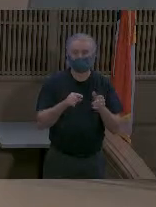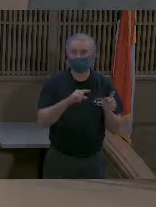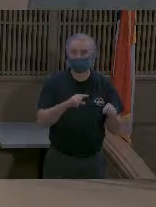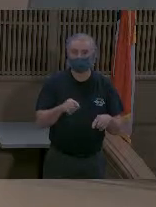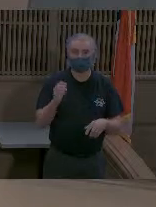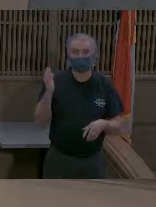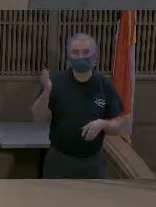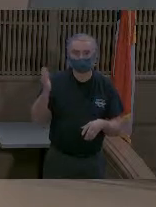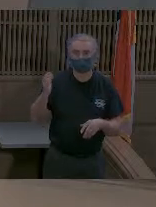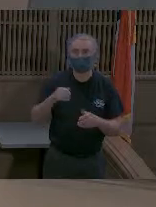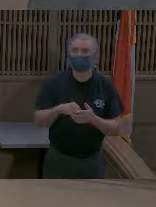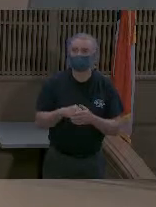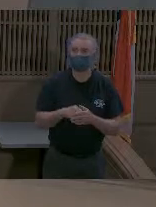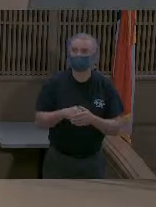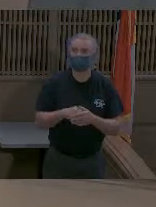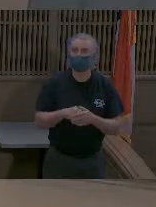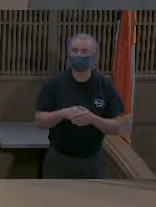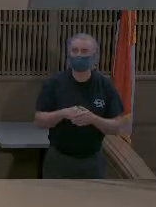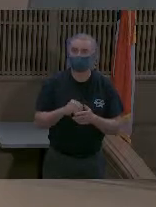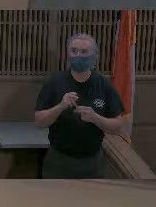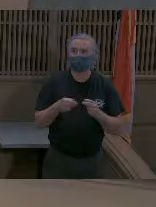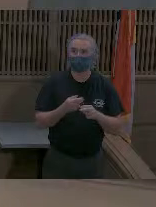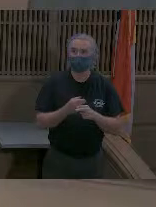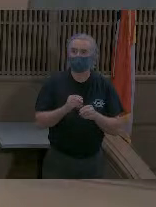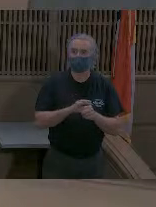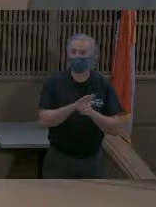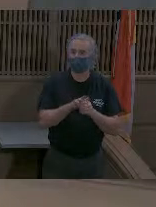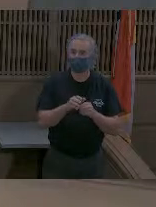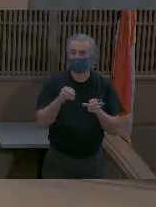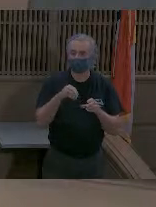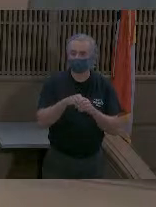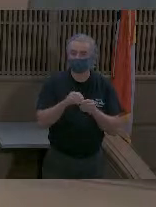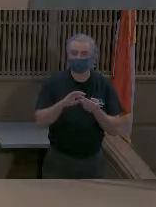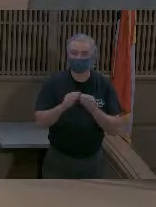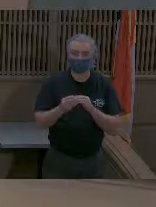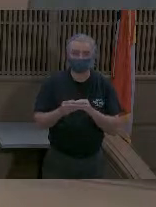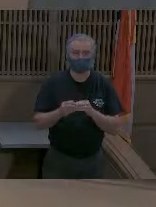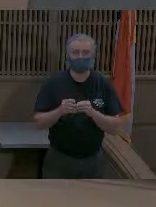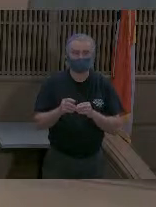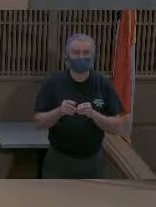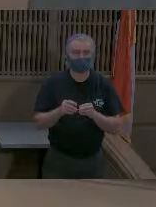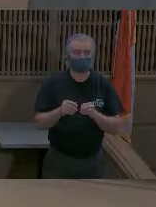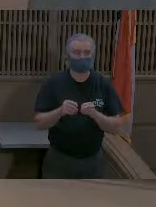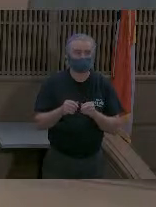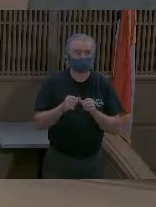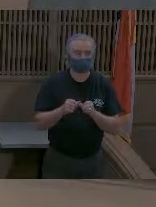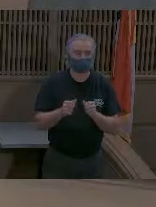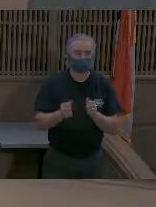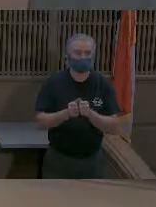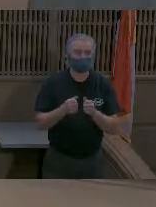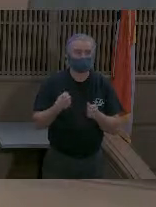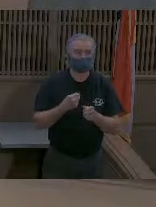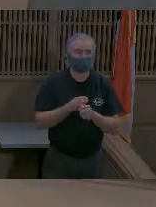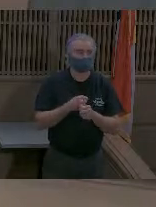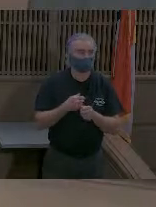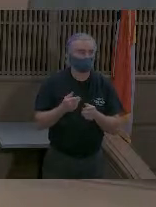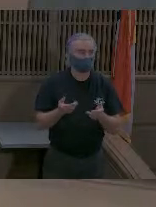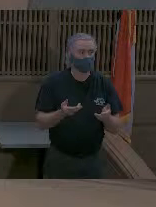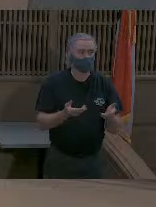the COVID-19 pandemic in our community. He's been here with us the whole way, and I'd like to bring up